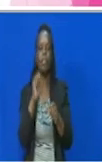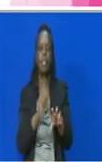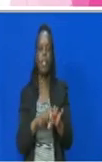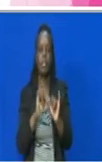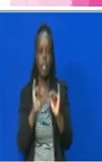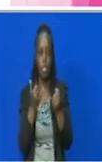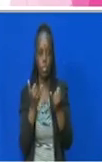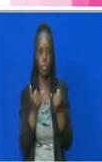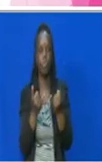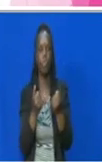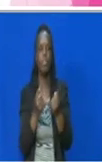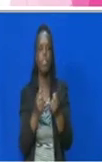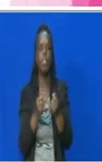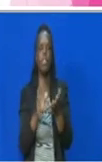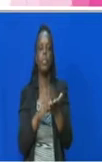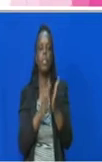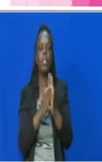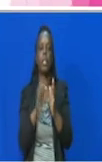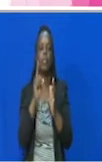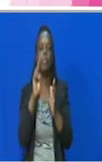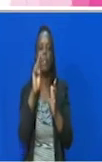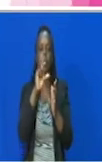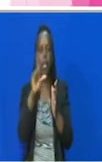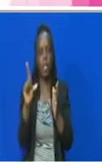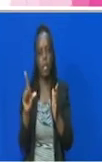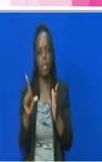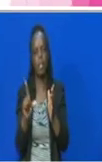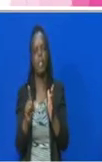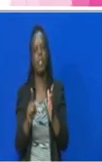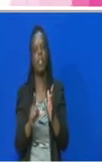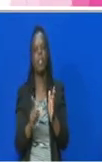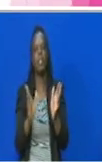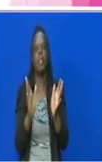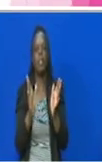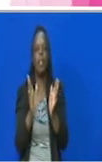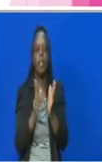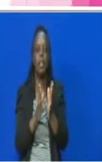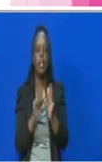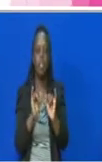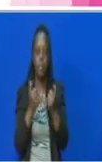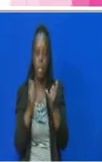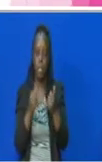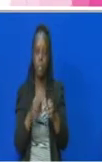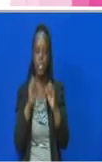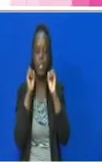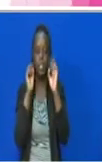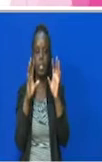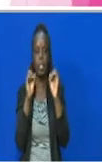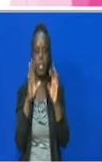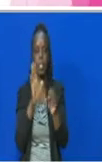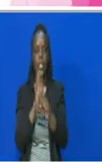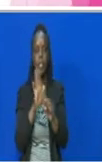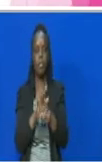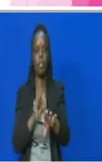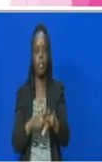new, they look dull. So when they are new, they are shiny, and when they are old,